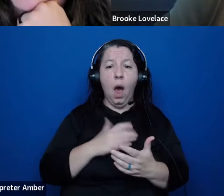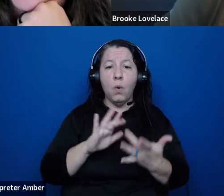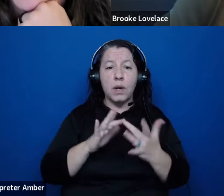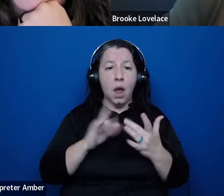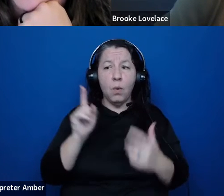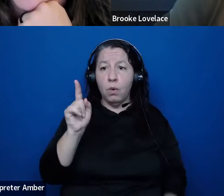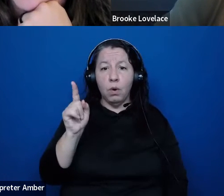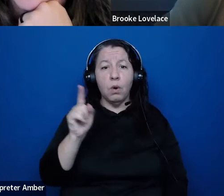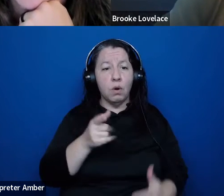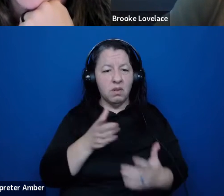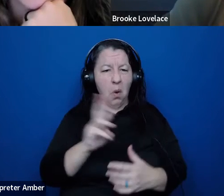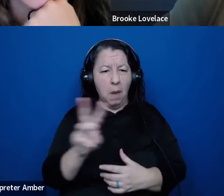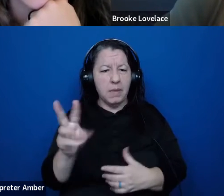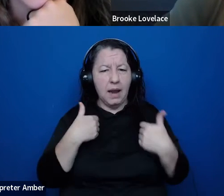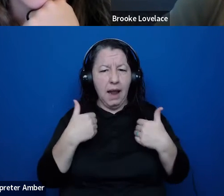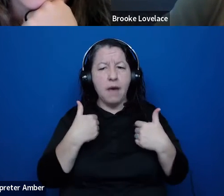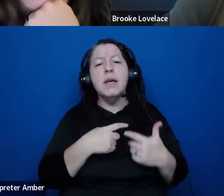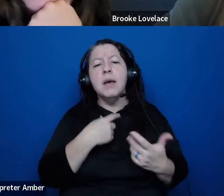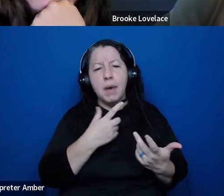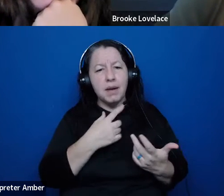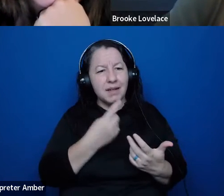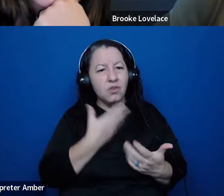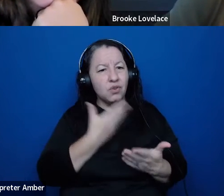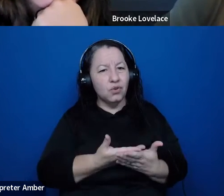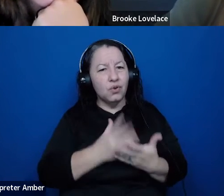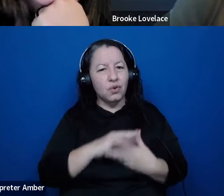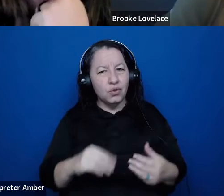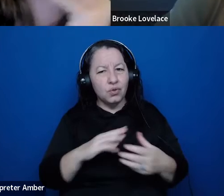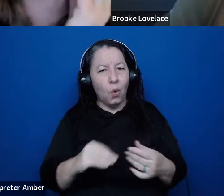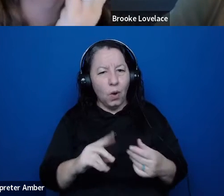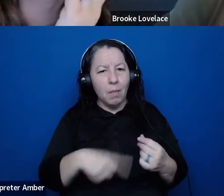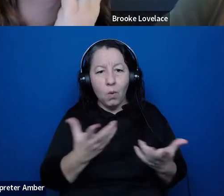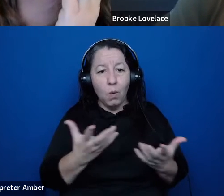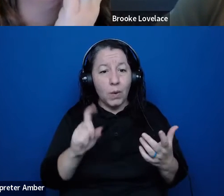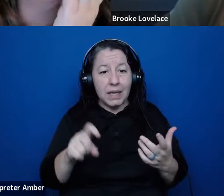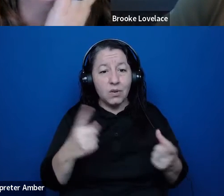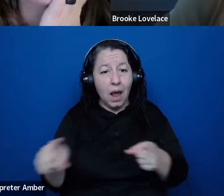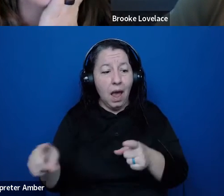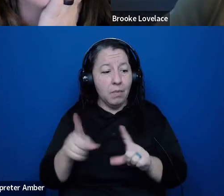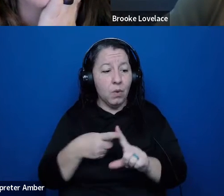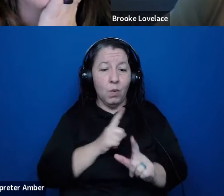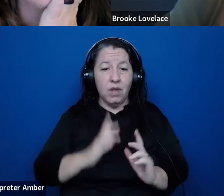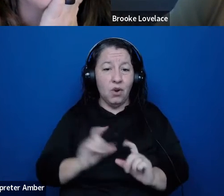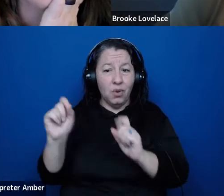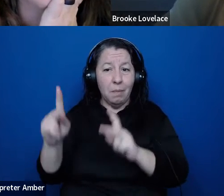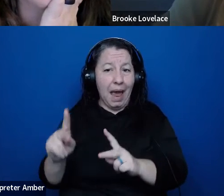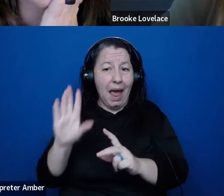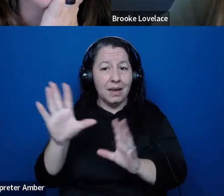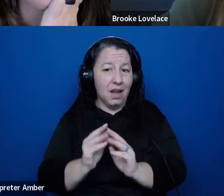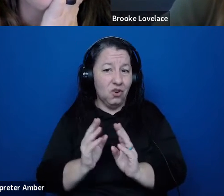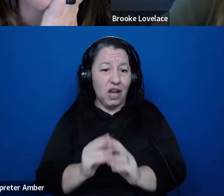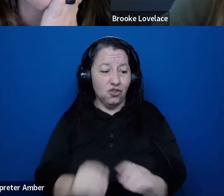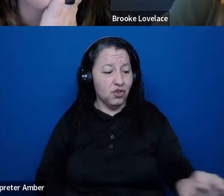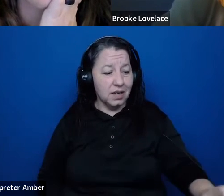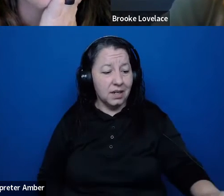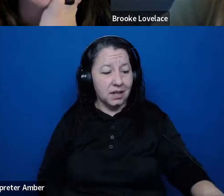needs to happen this year when the legislators get back into session. And I think that's